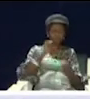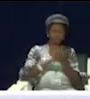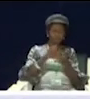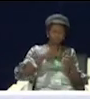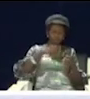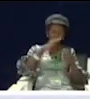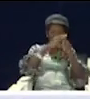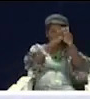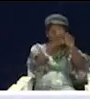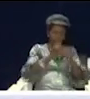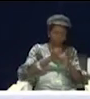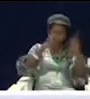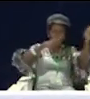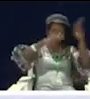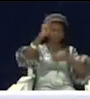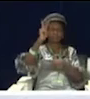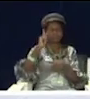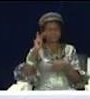collecting prophecies.